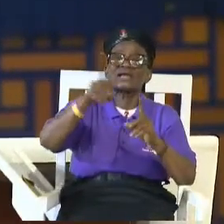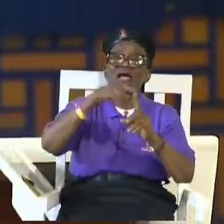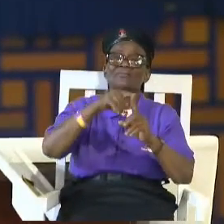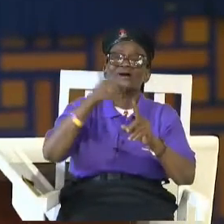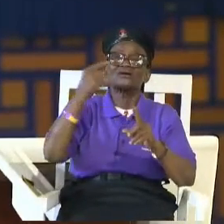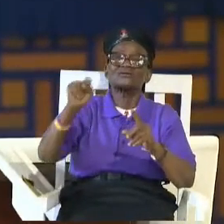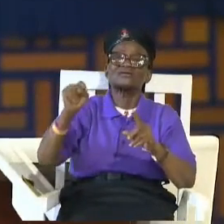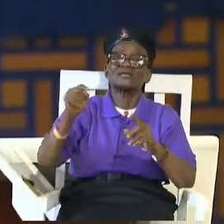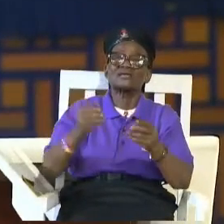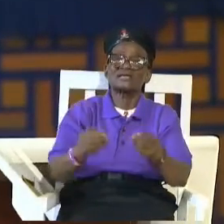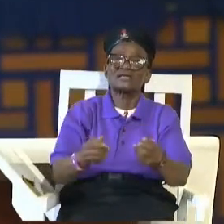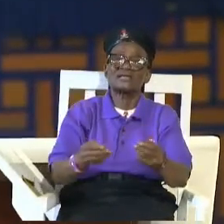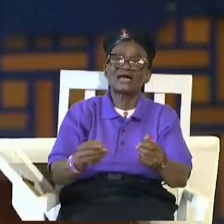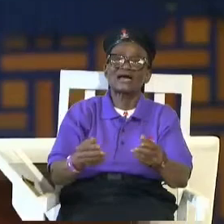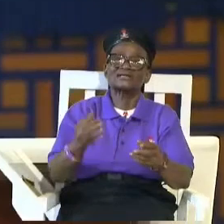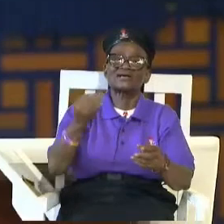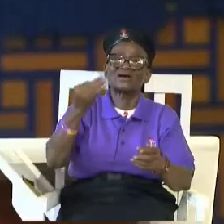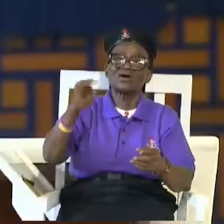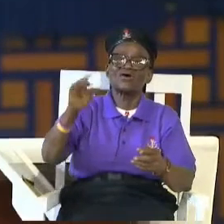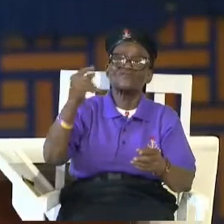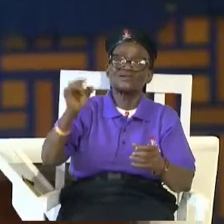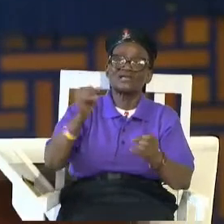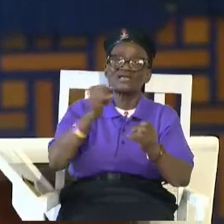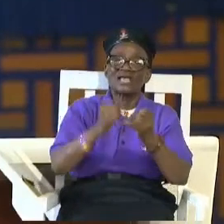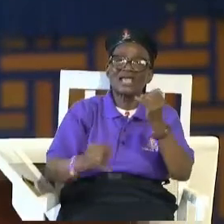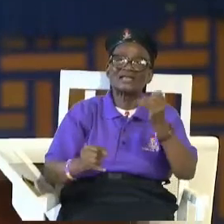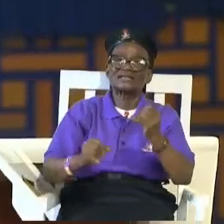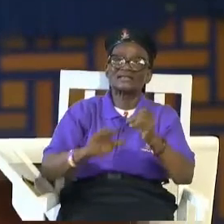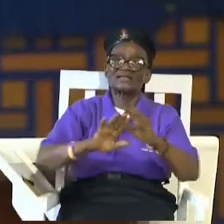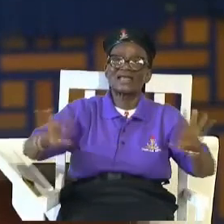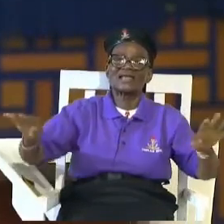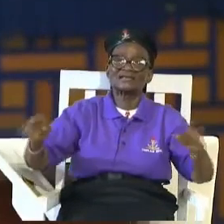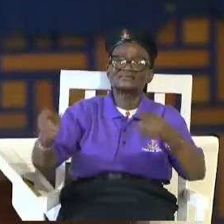the land of the endless day.